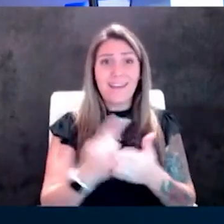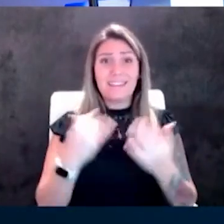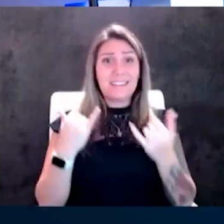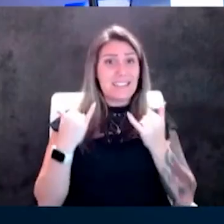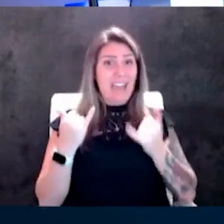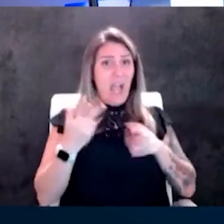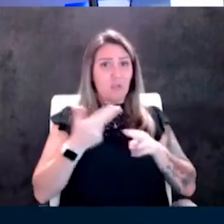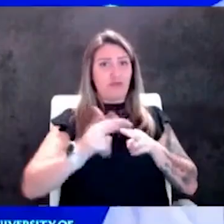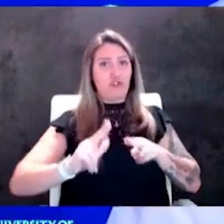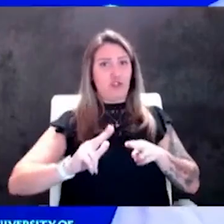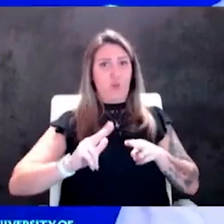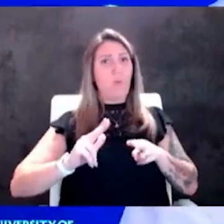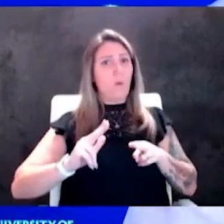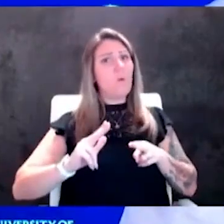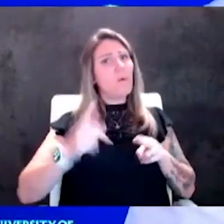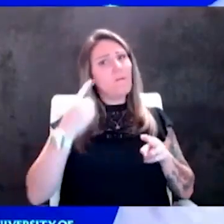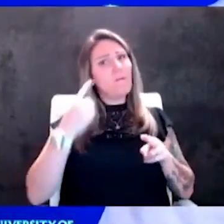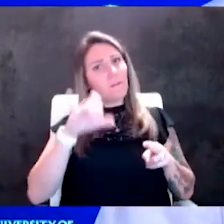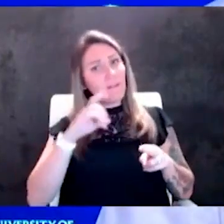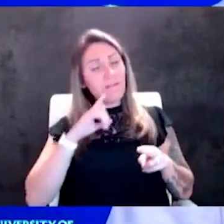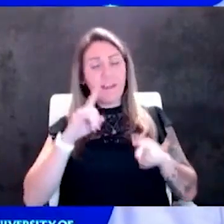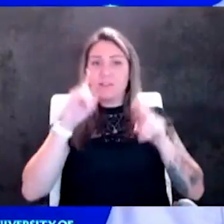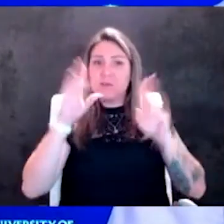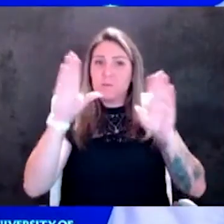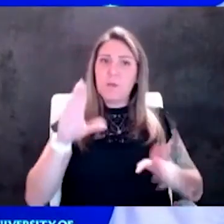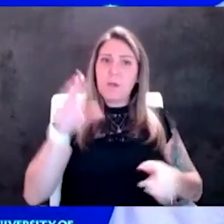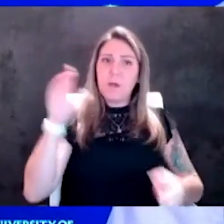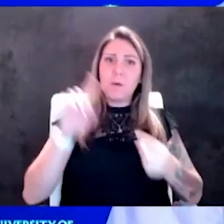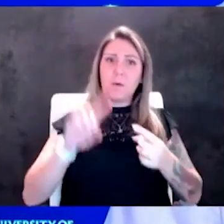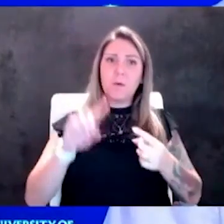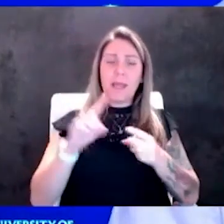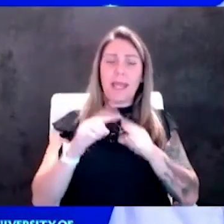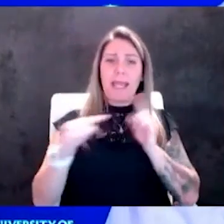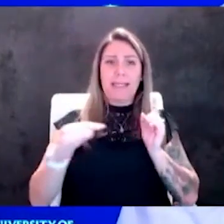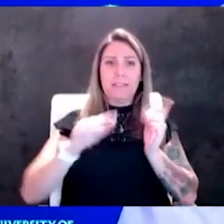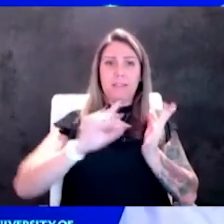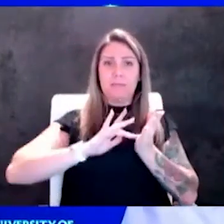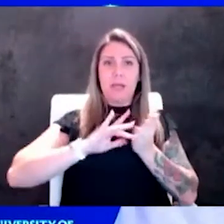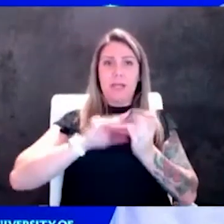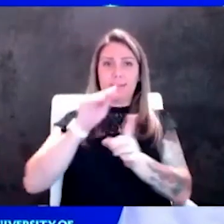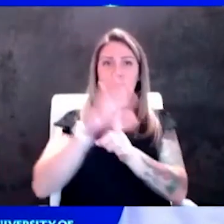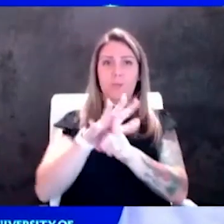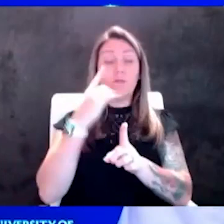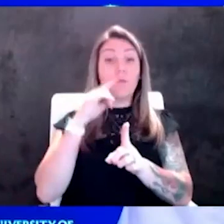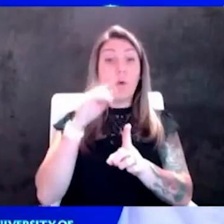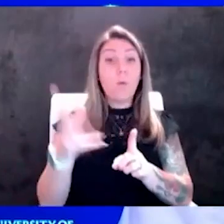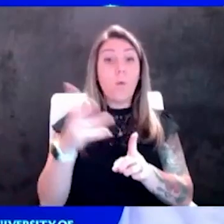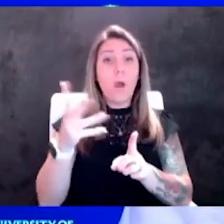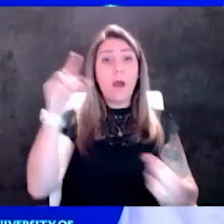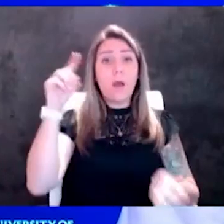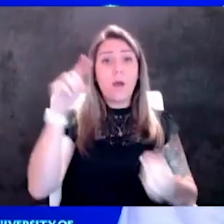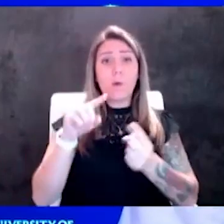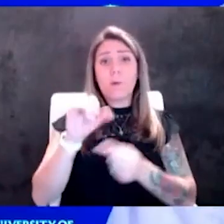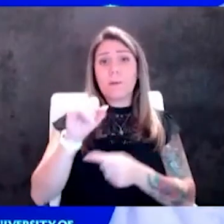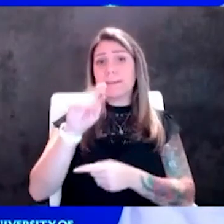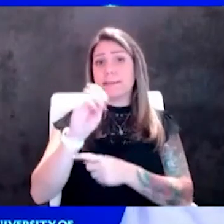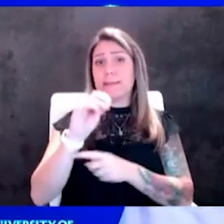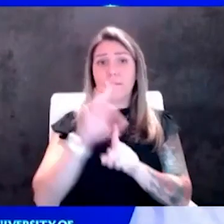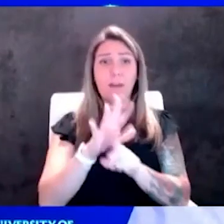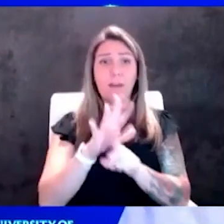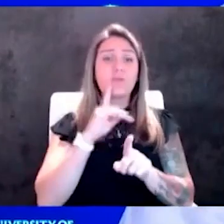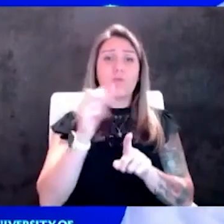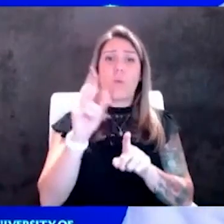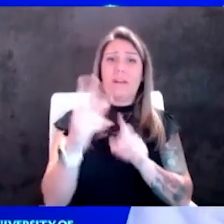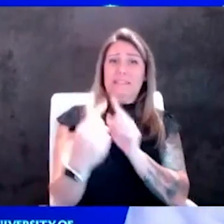Yeah, it's great. It's all about reducing antibiotics exposure to help reduce any of those side effects or adverse events, and